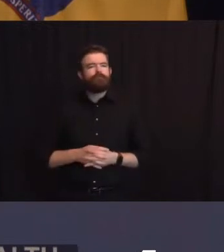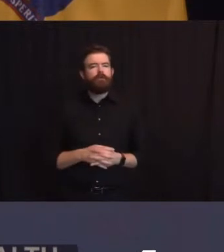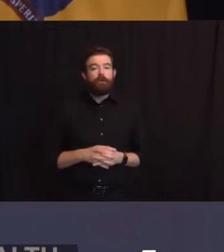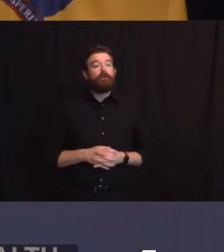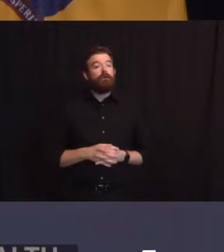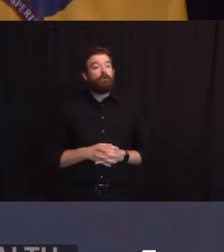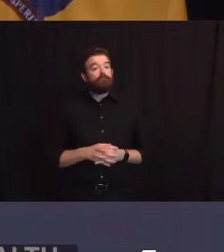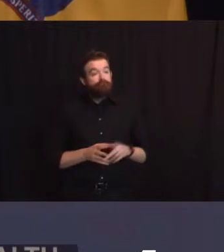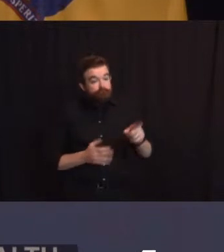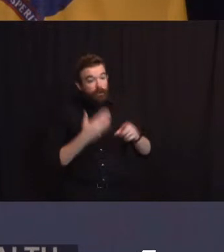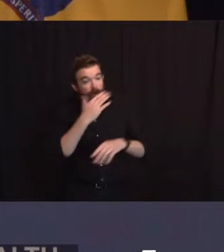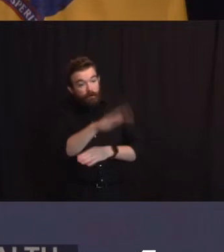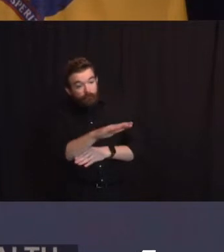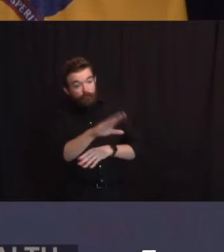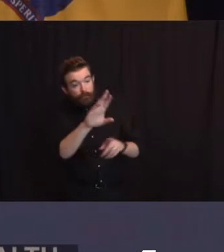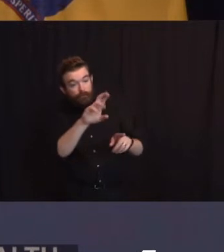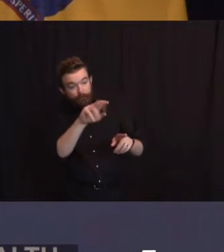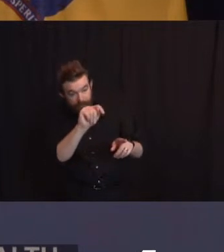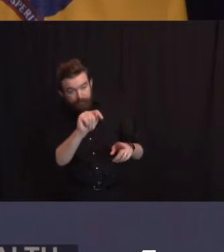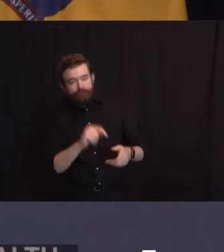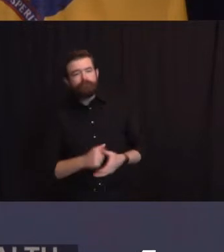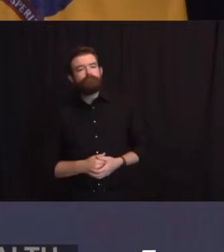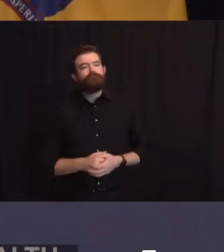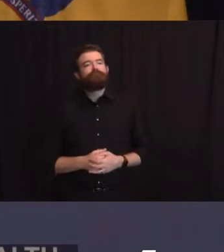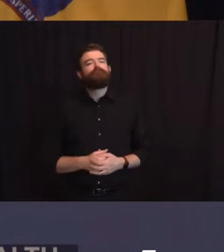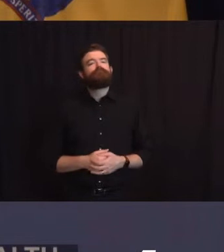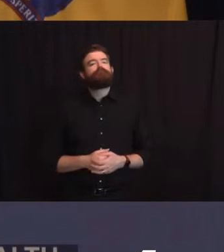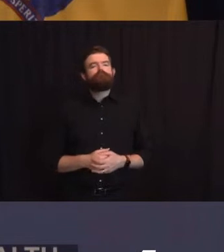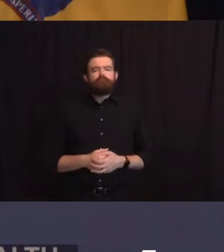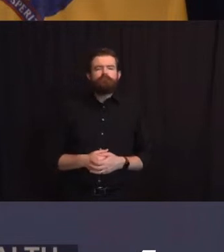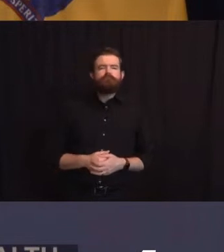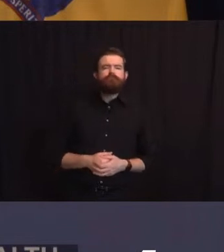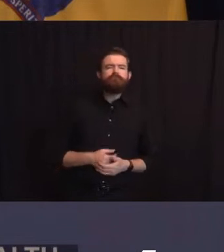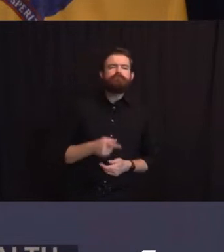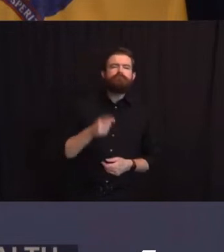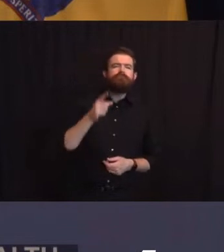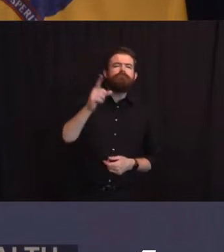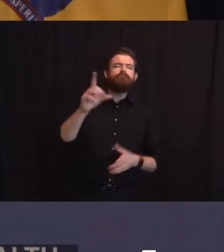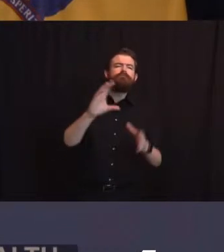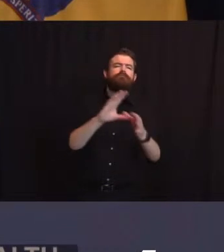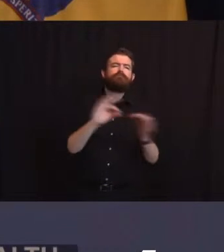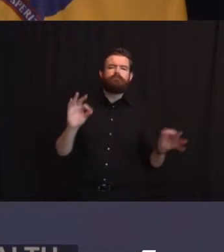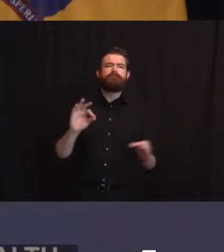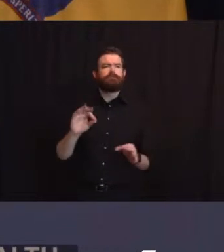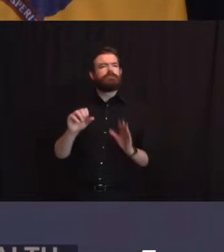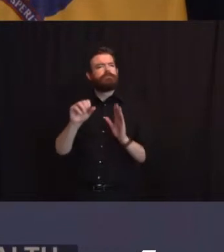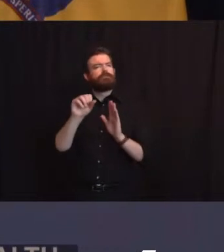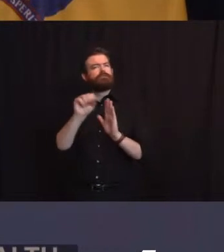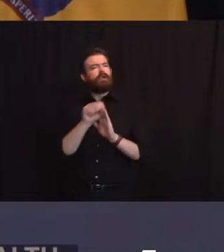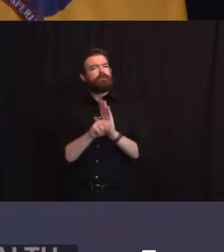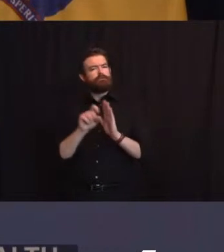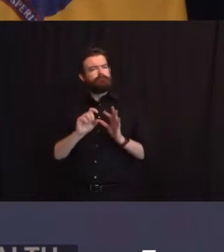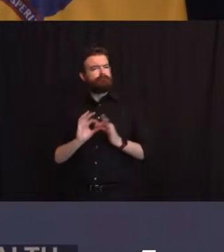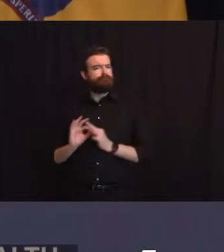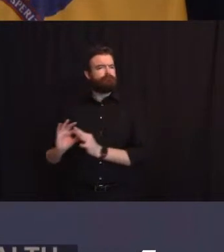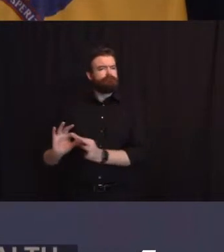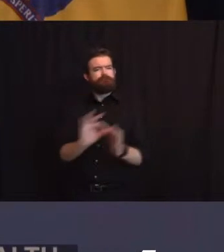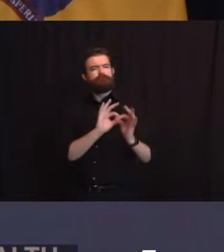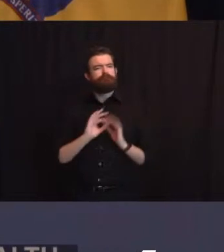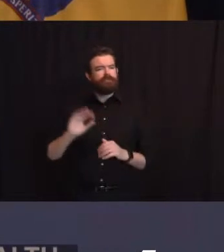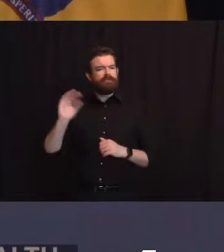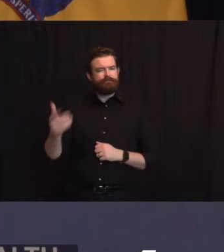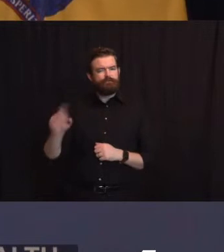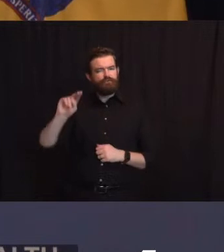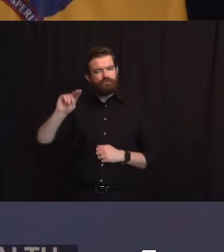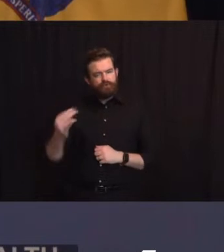afternoon. So you just talked last week about the importance of states coordinating together. So why are you the holdout in the area on mask mandates? I understand why you're